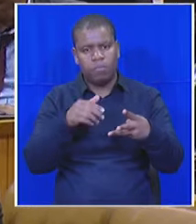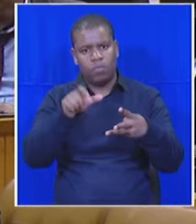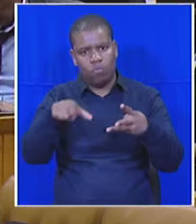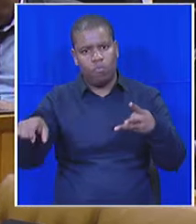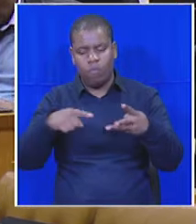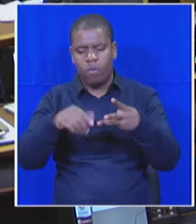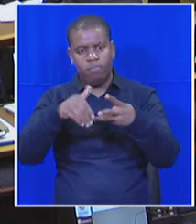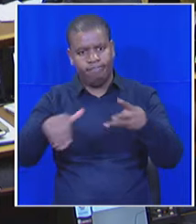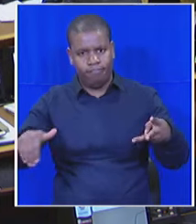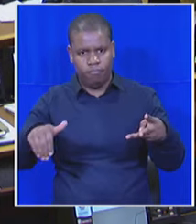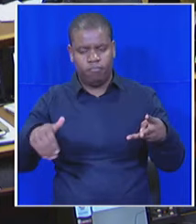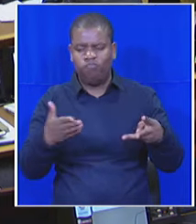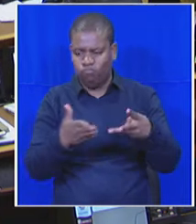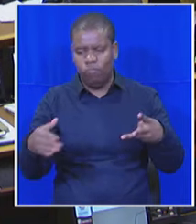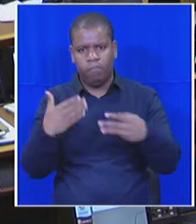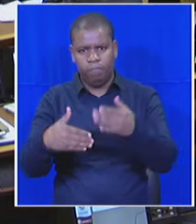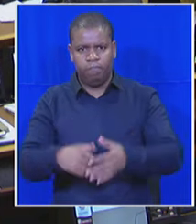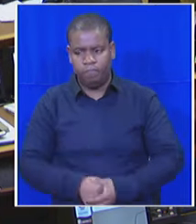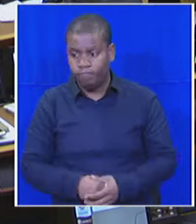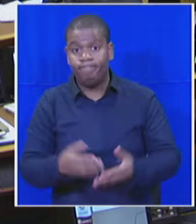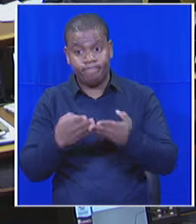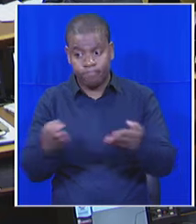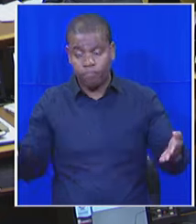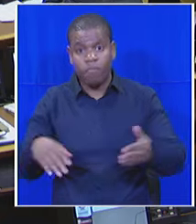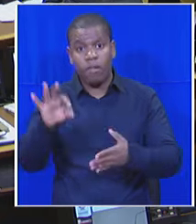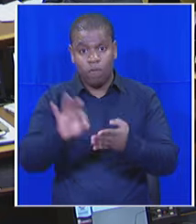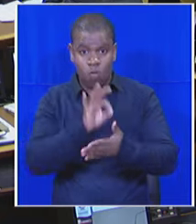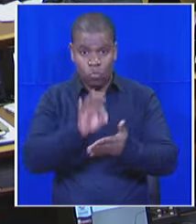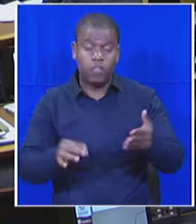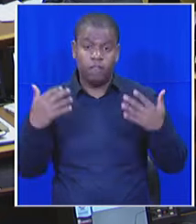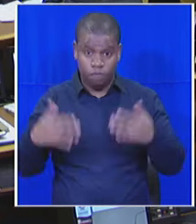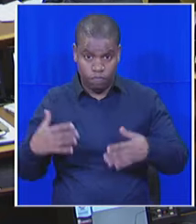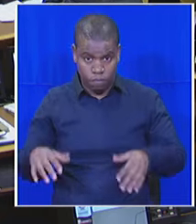button. Have all members voted?